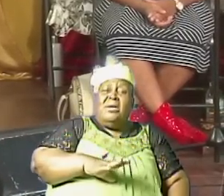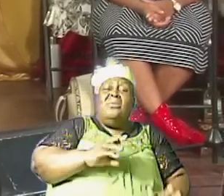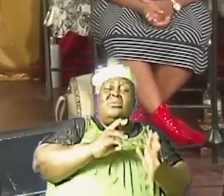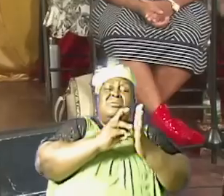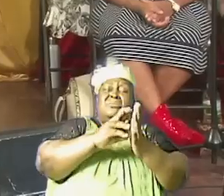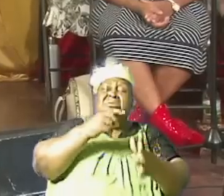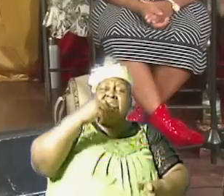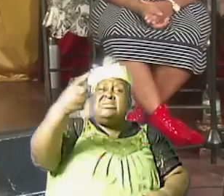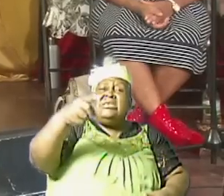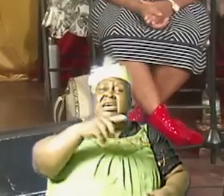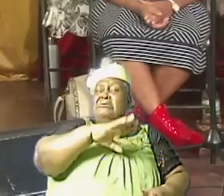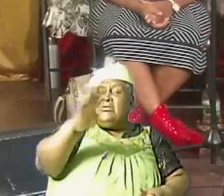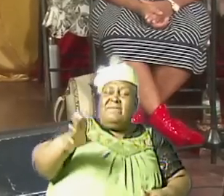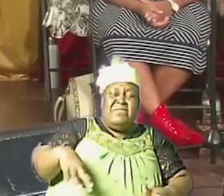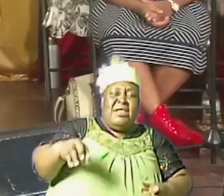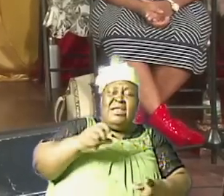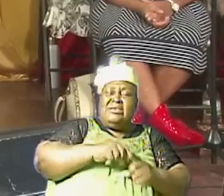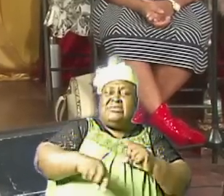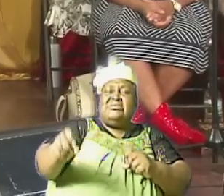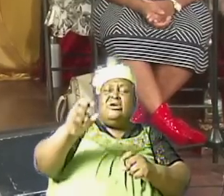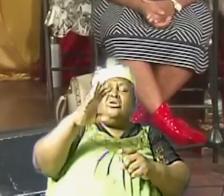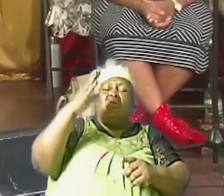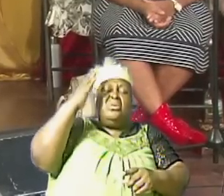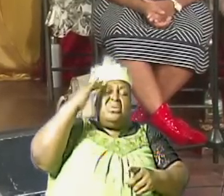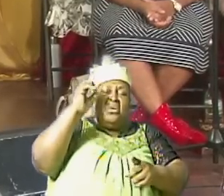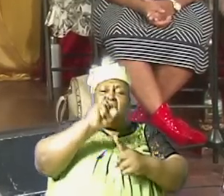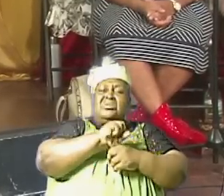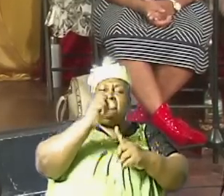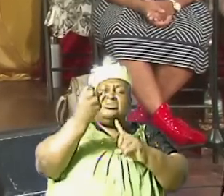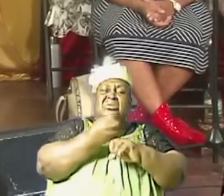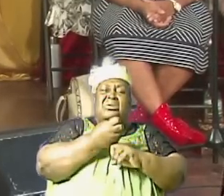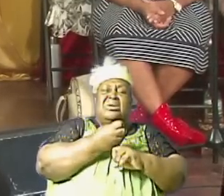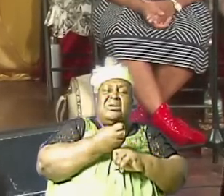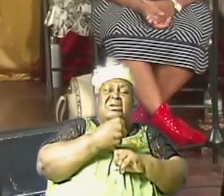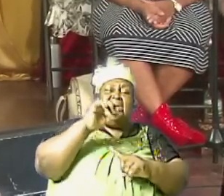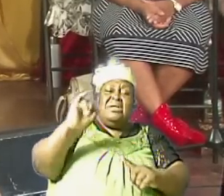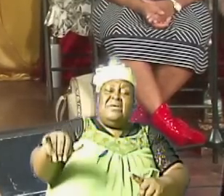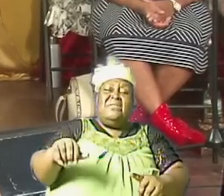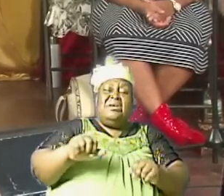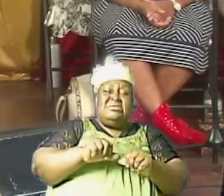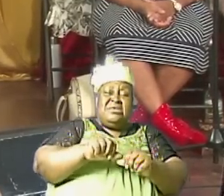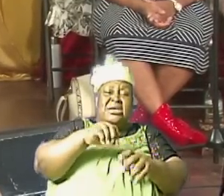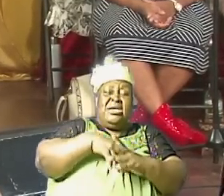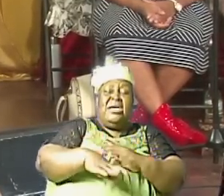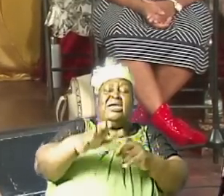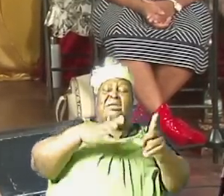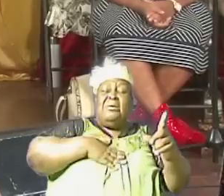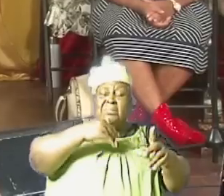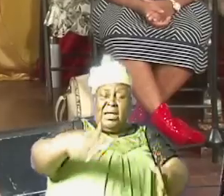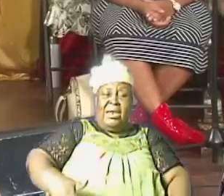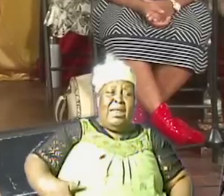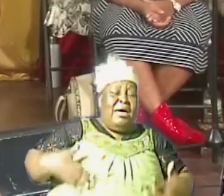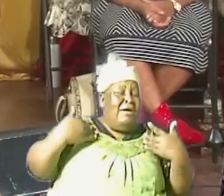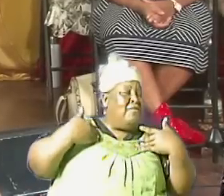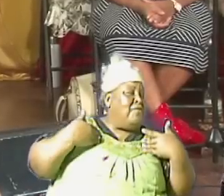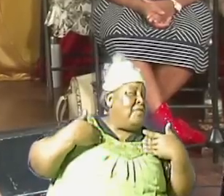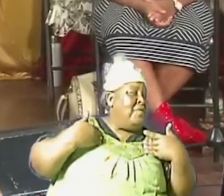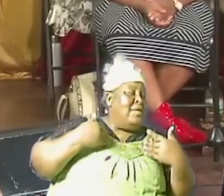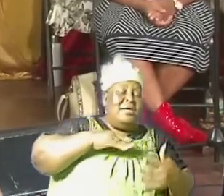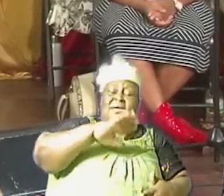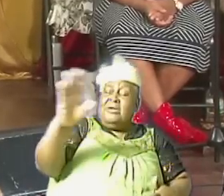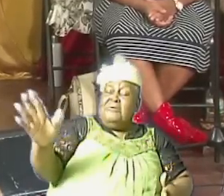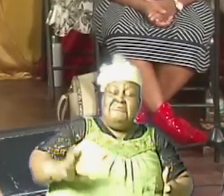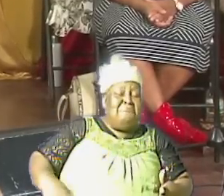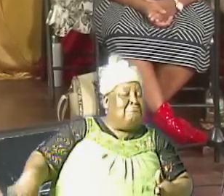to say, nevertheless, I know the circumstance that prevails in my life. Hallelujah.